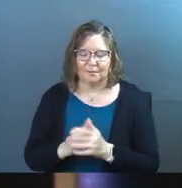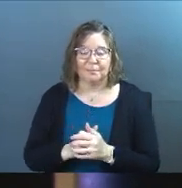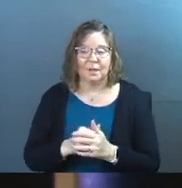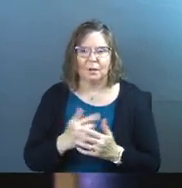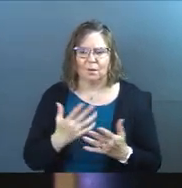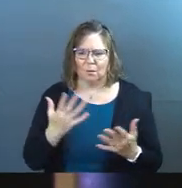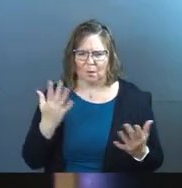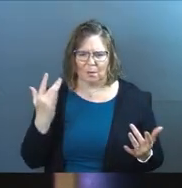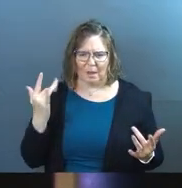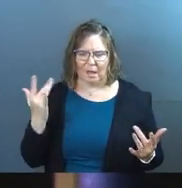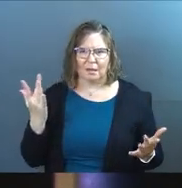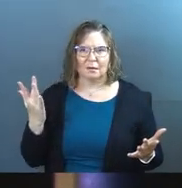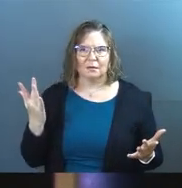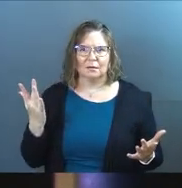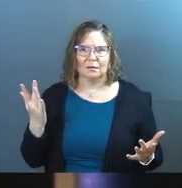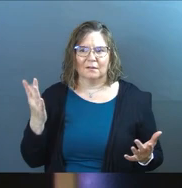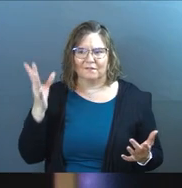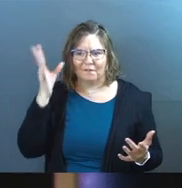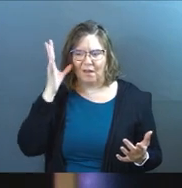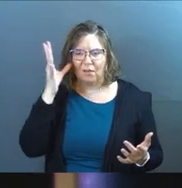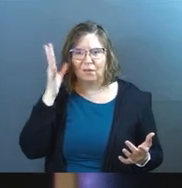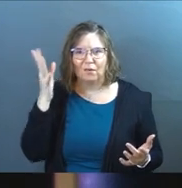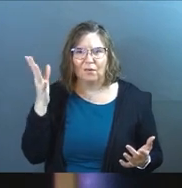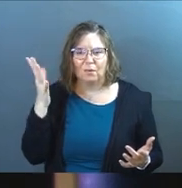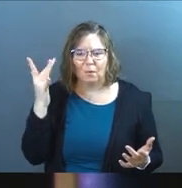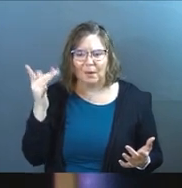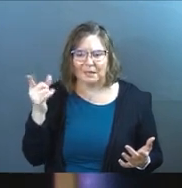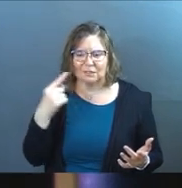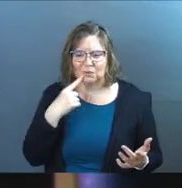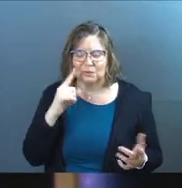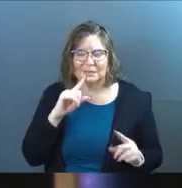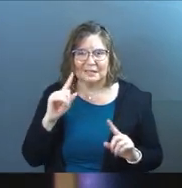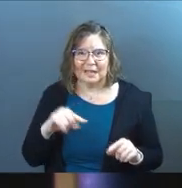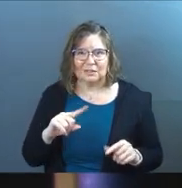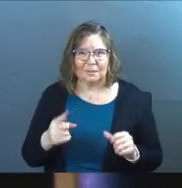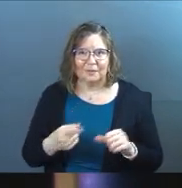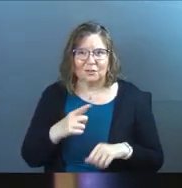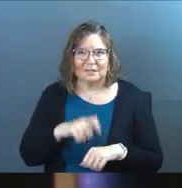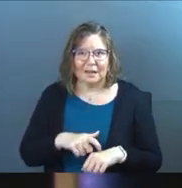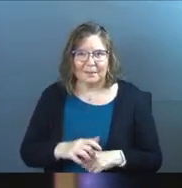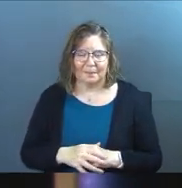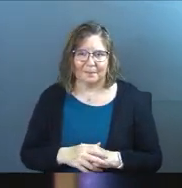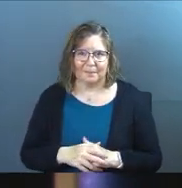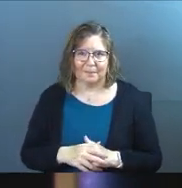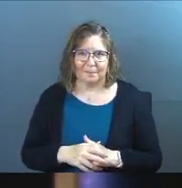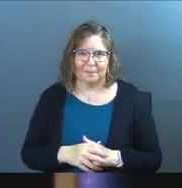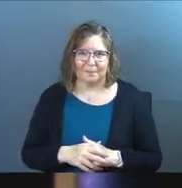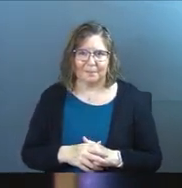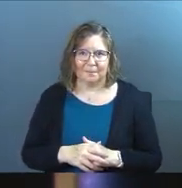And you're like, well, why? Father, why didn't you just answer him the first time?